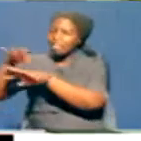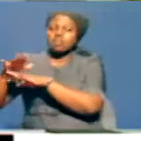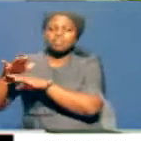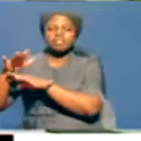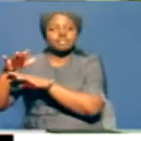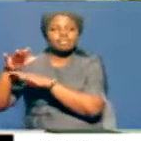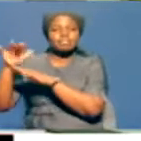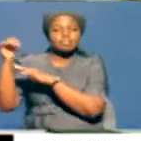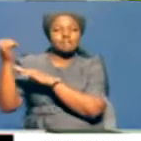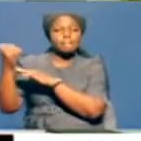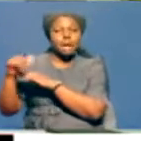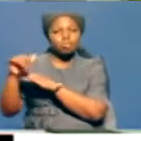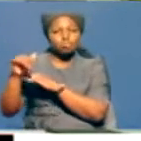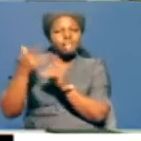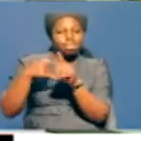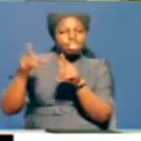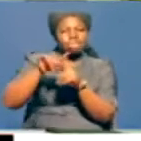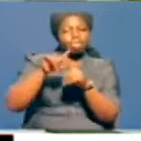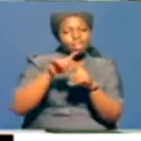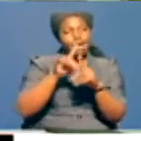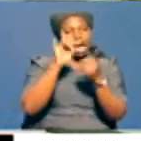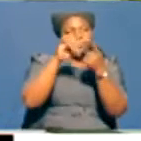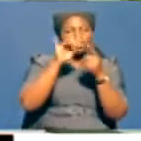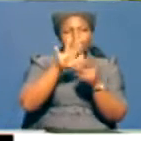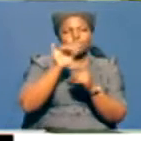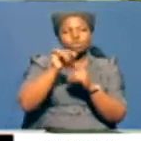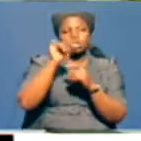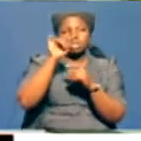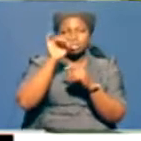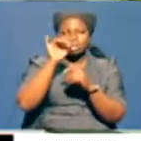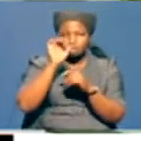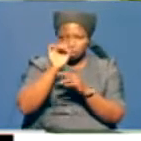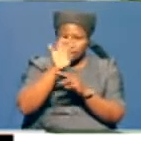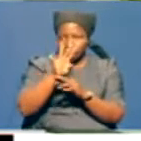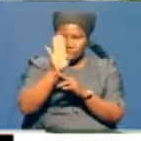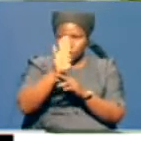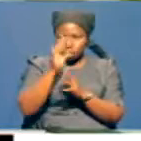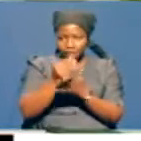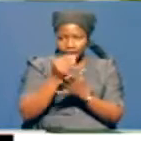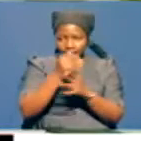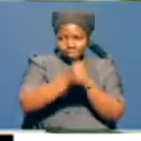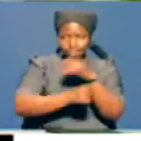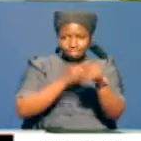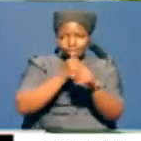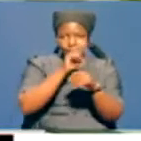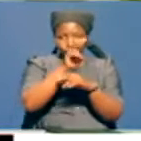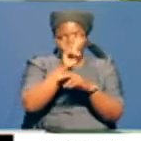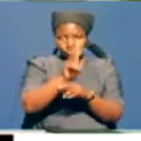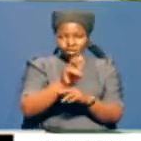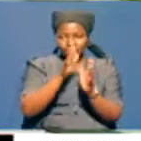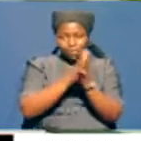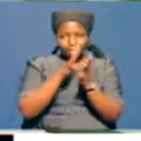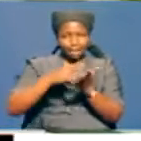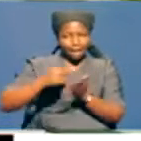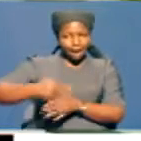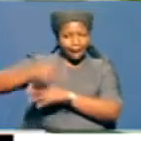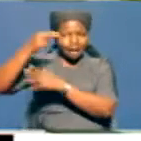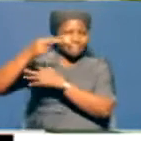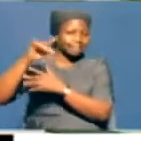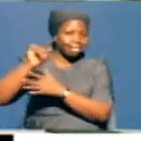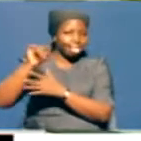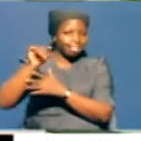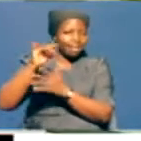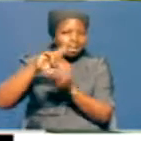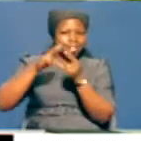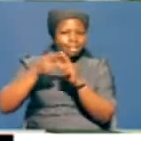shillings in 2019 to 5.04 billion shillings in 2020, with the highest proportion related to employers